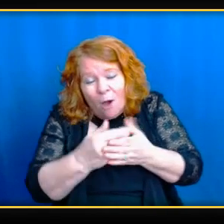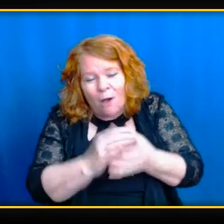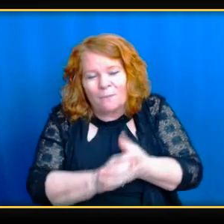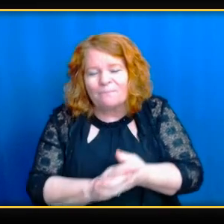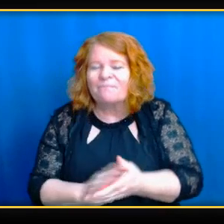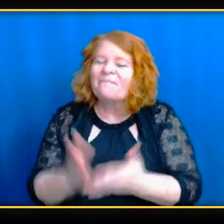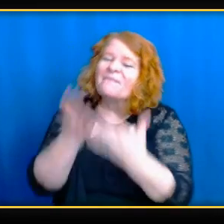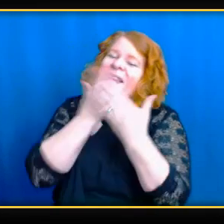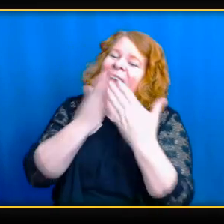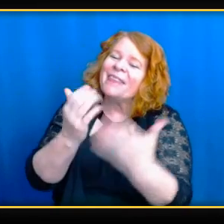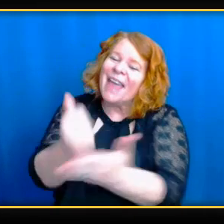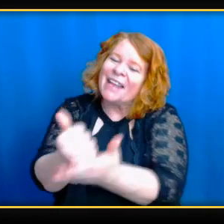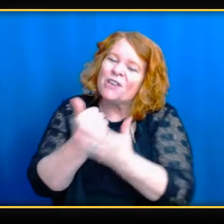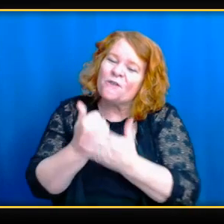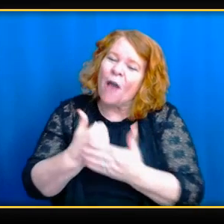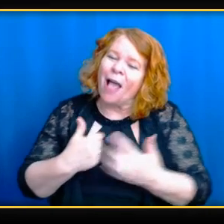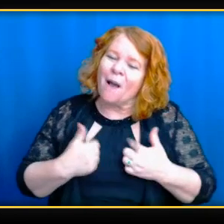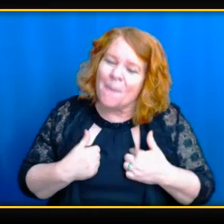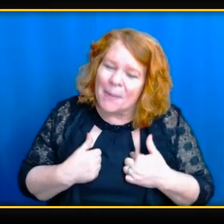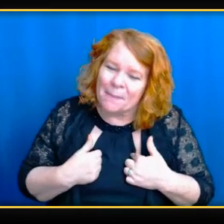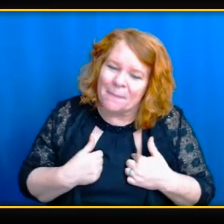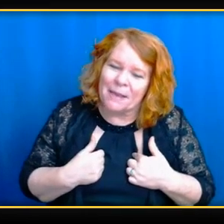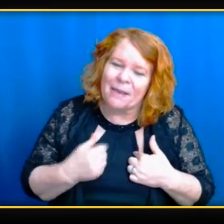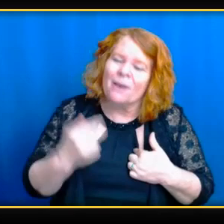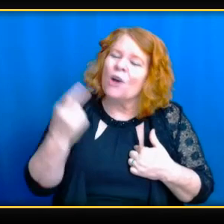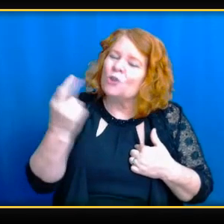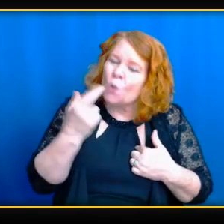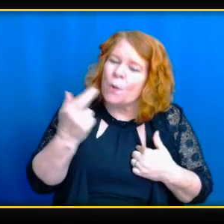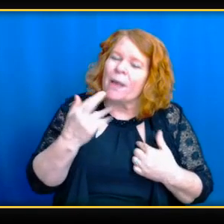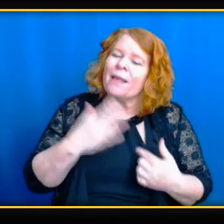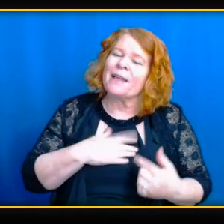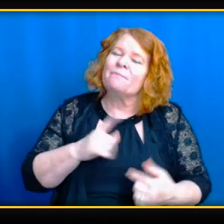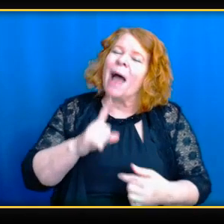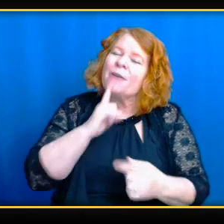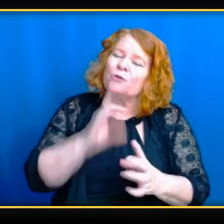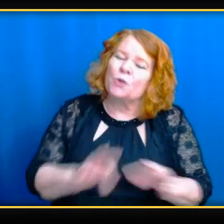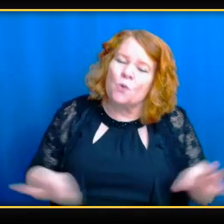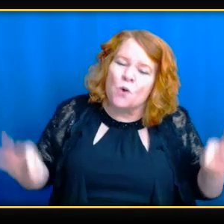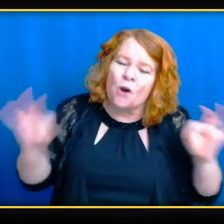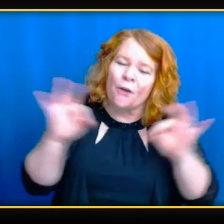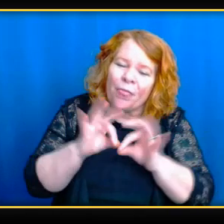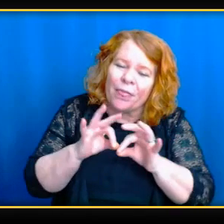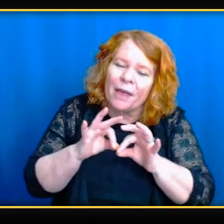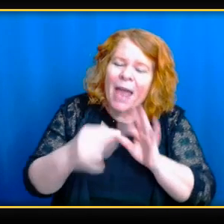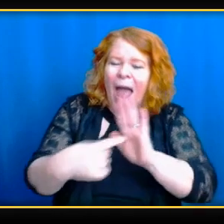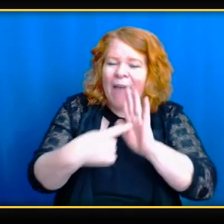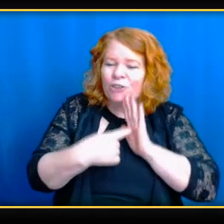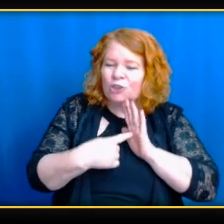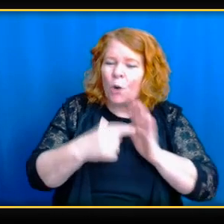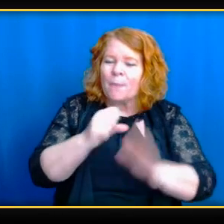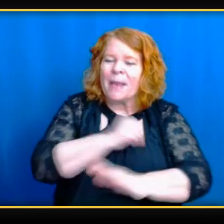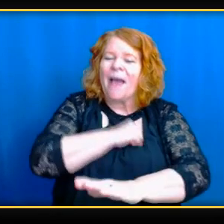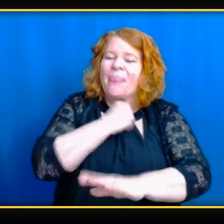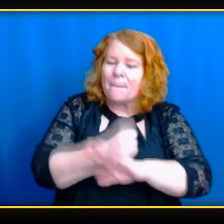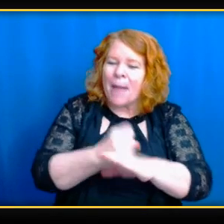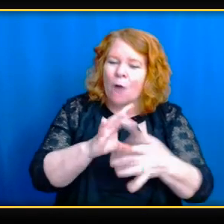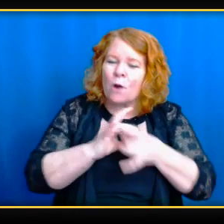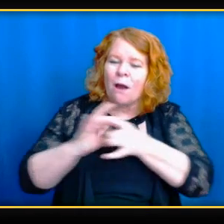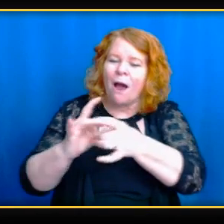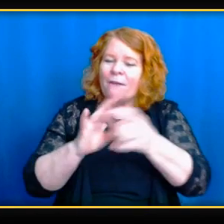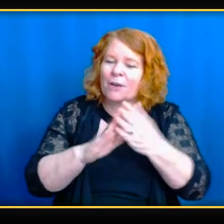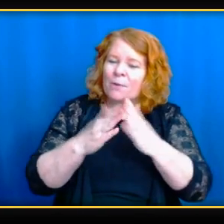into my own self-worth and for showing me the power of community. Your